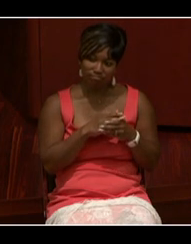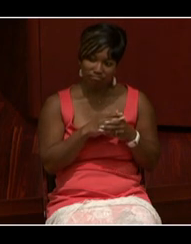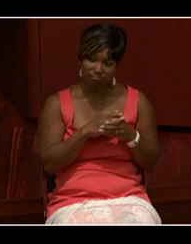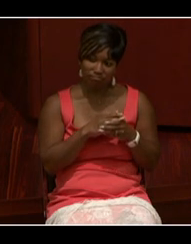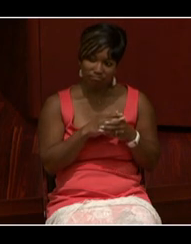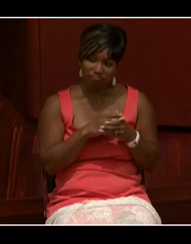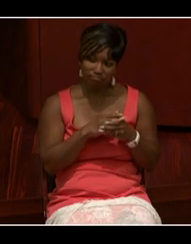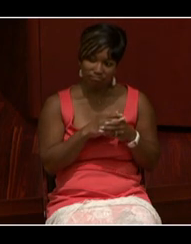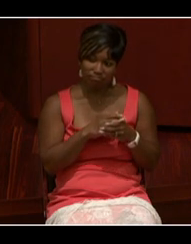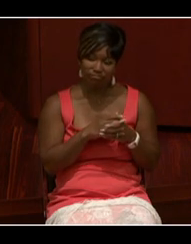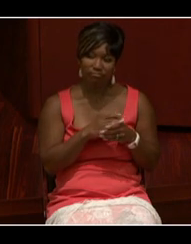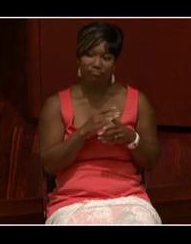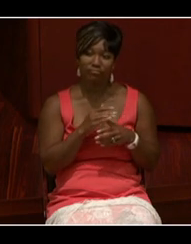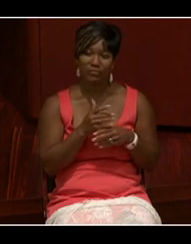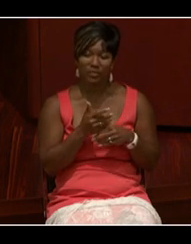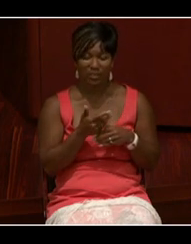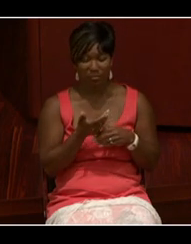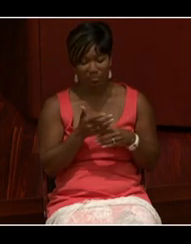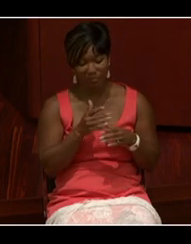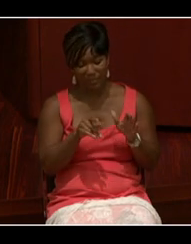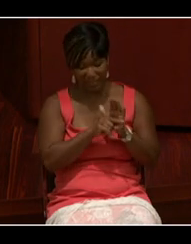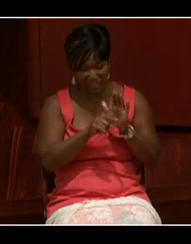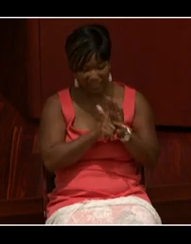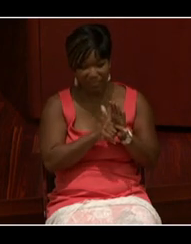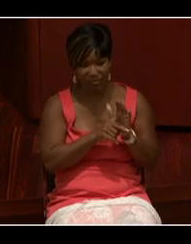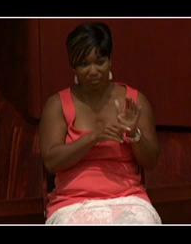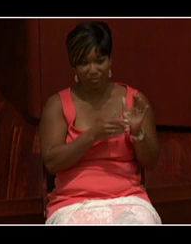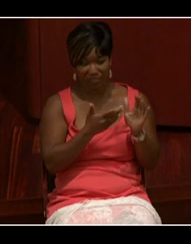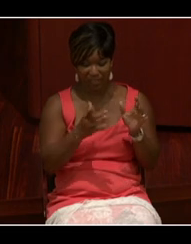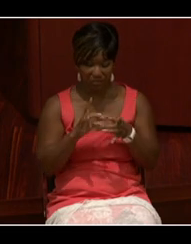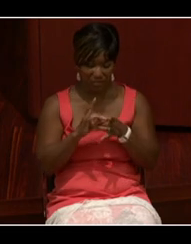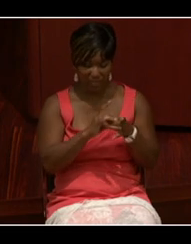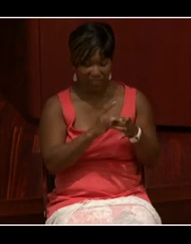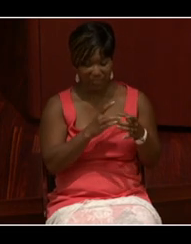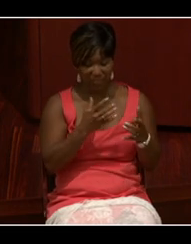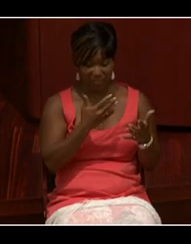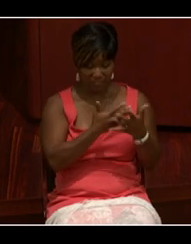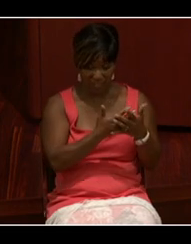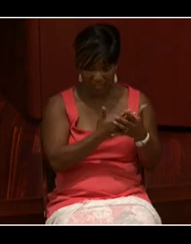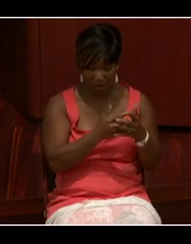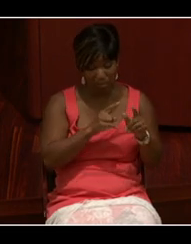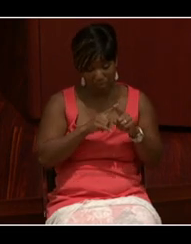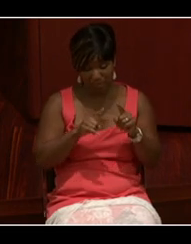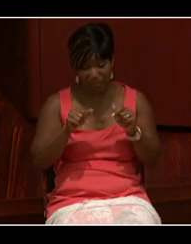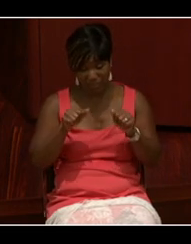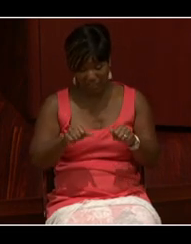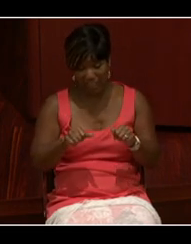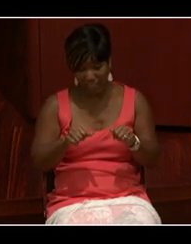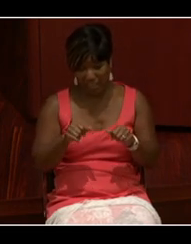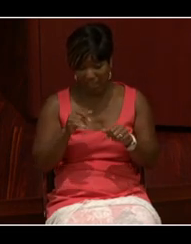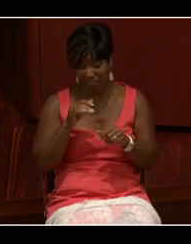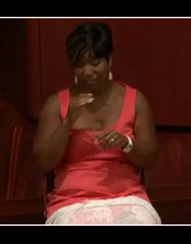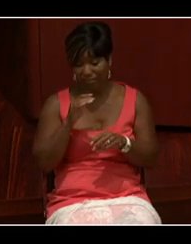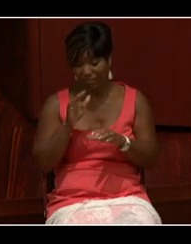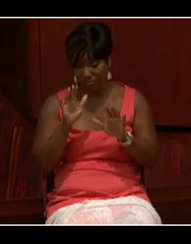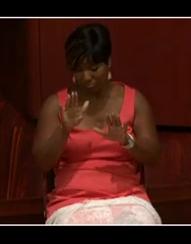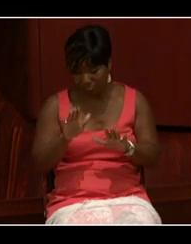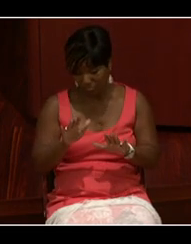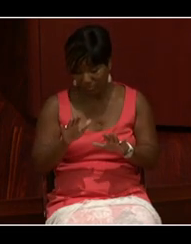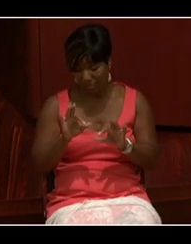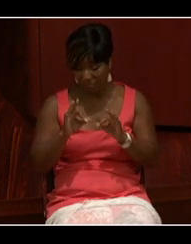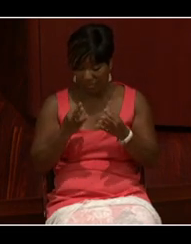not appealing aspects of prisoner case files, but that doesn't mean that you can't have fascinating family stories in these files,